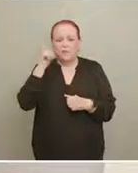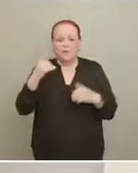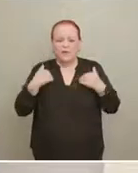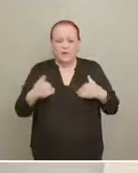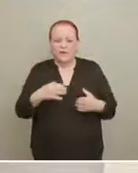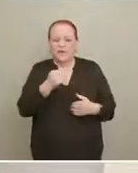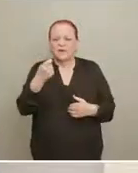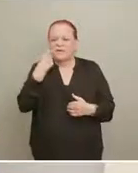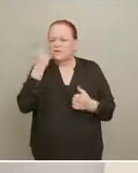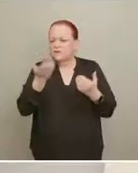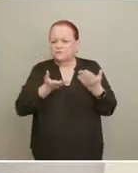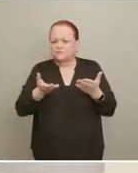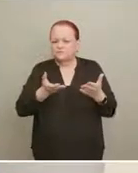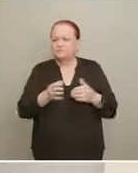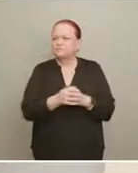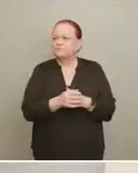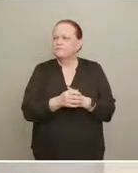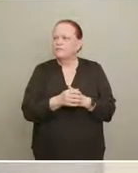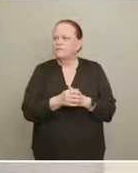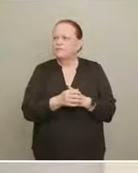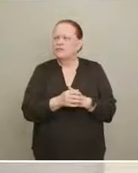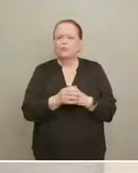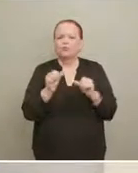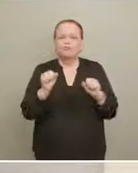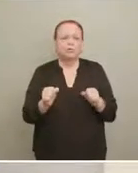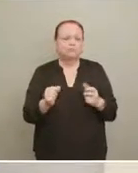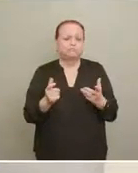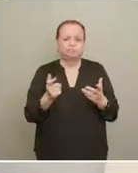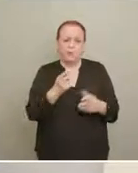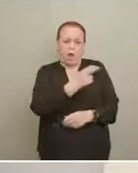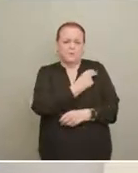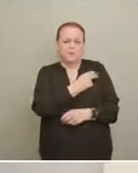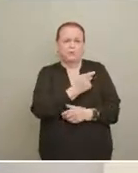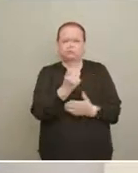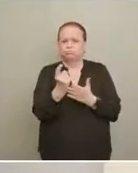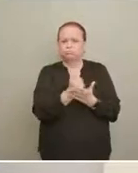long time, we'll keep you tied up for a couple of hours. Correct. And so,